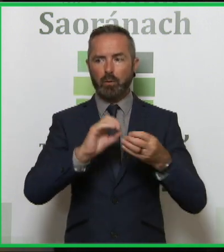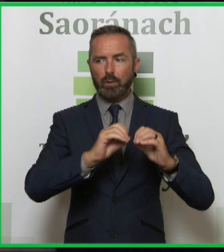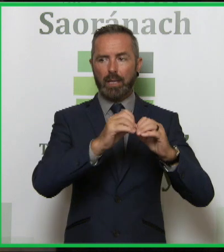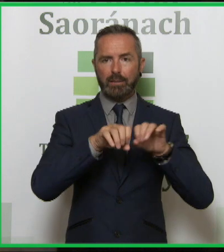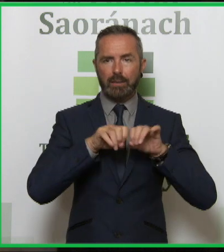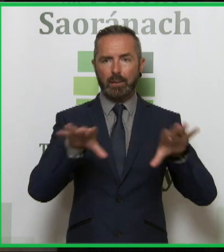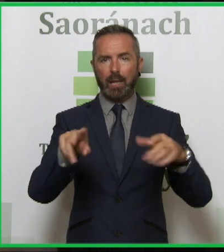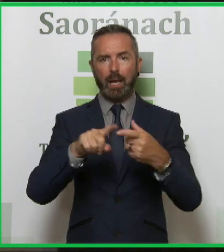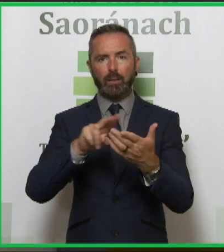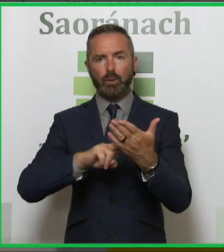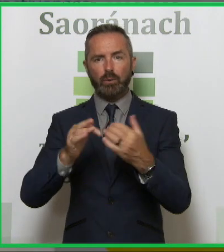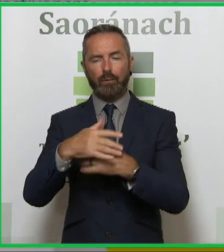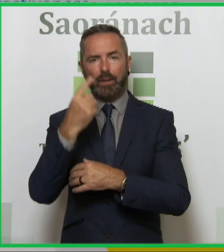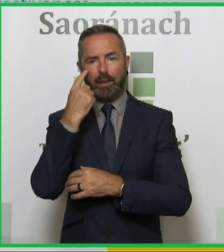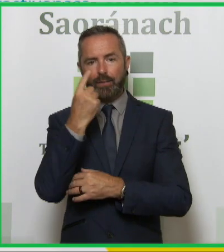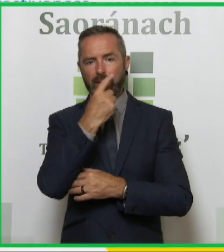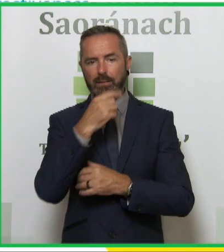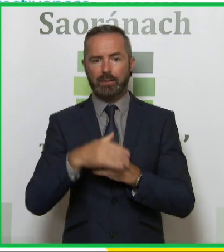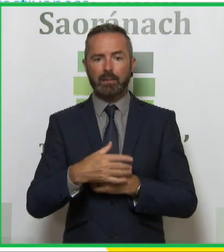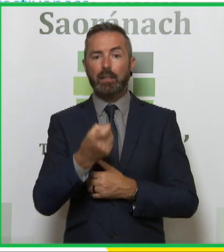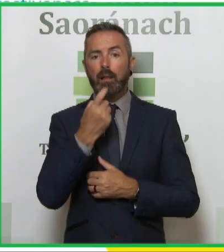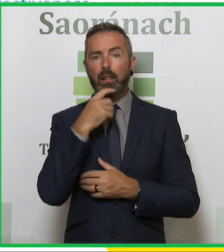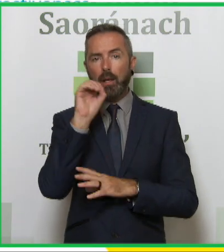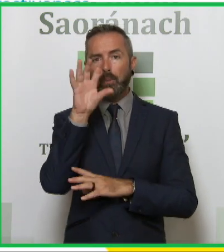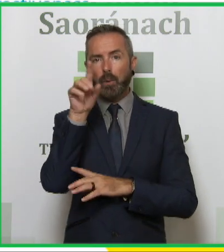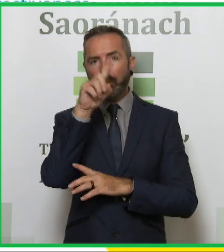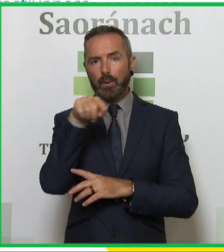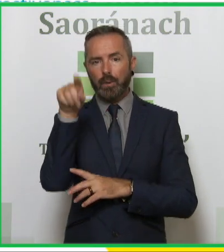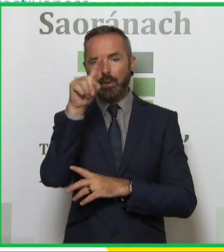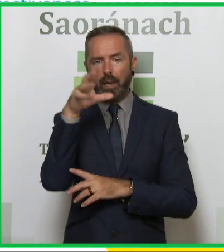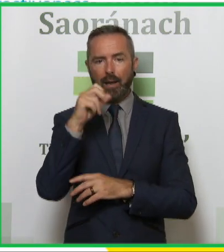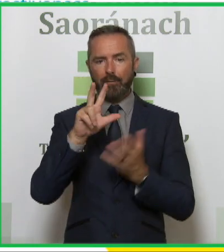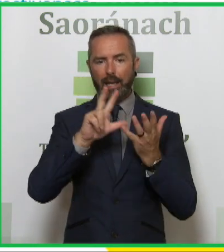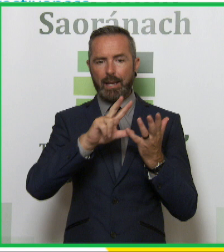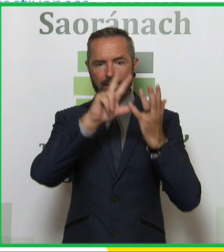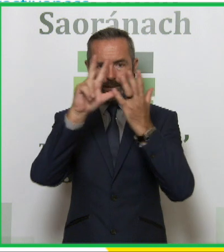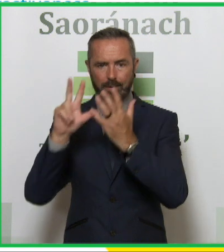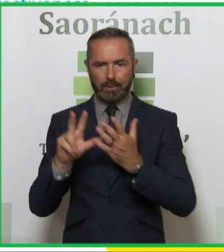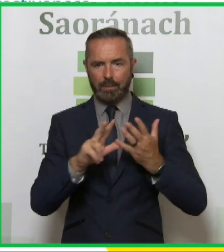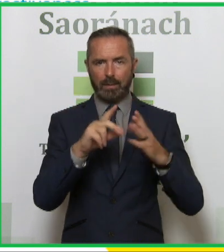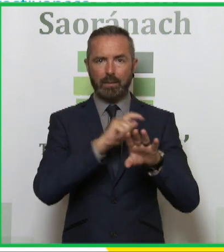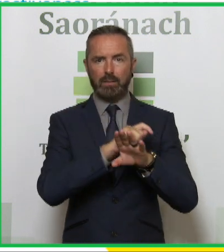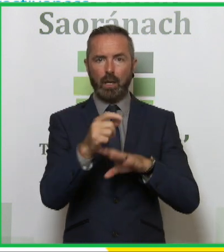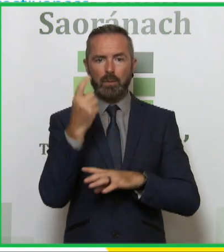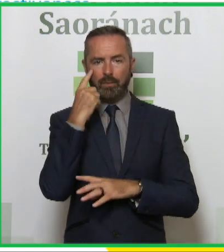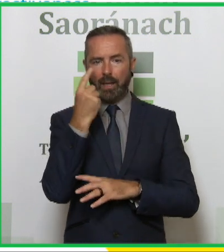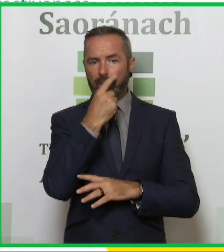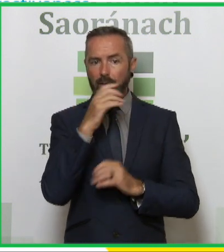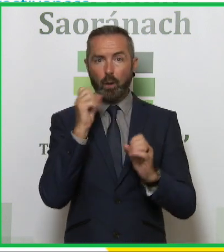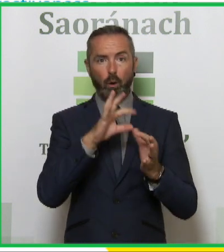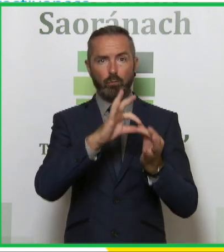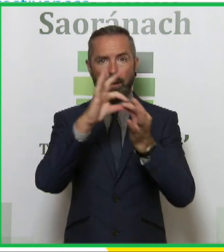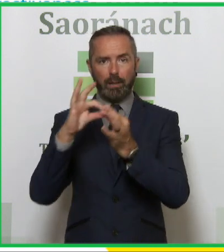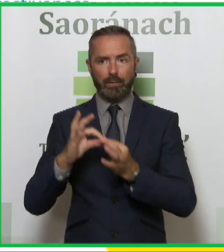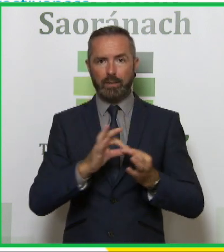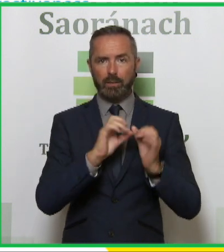evidence. In this light bulb image, there's 8 different types of evidence, and they're all relevant